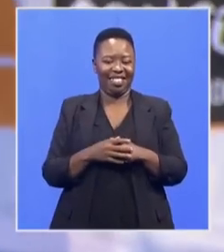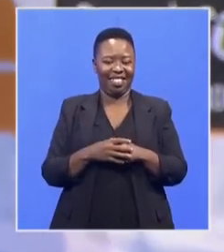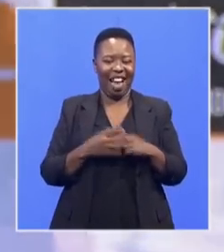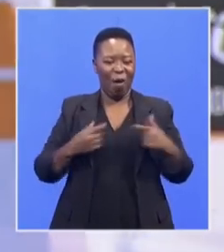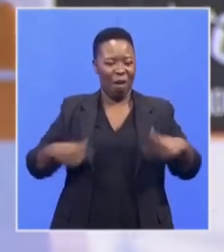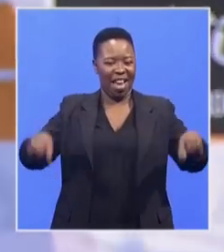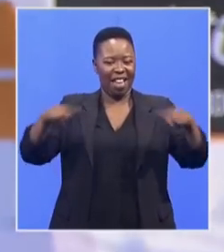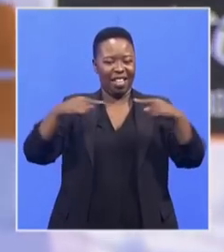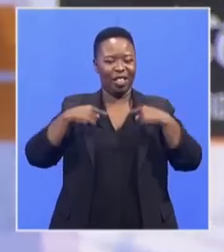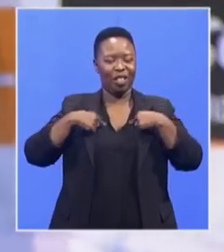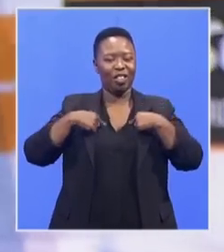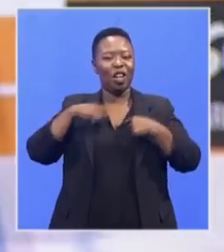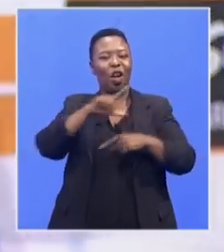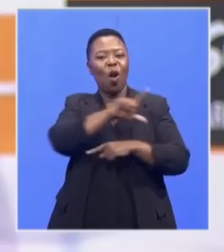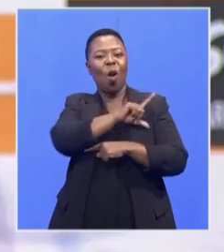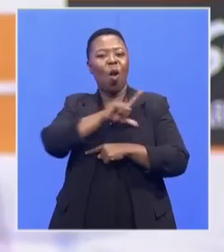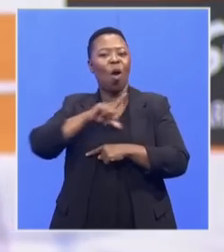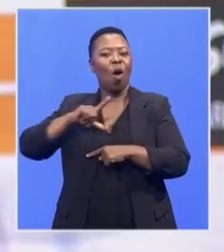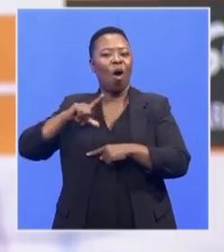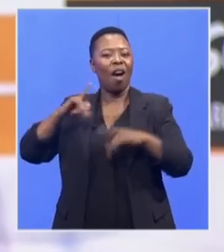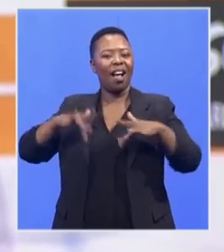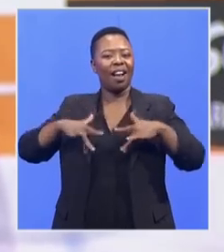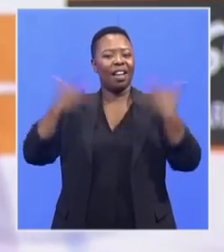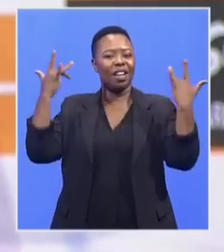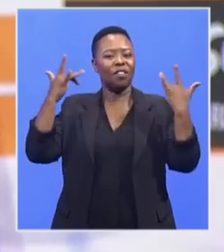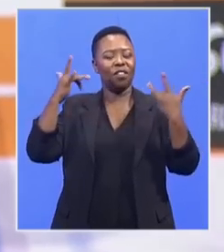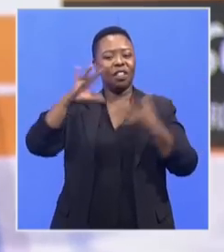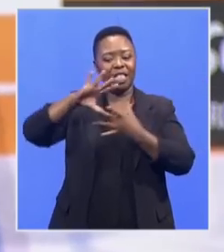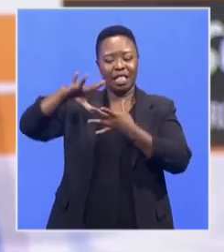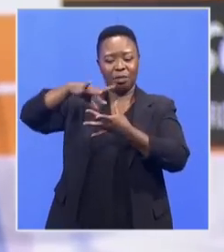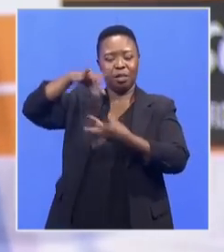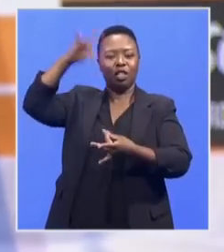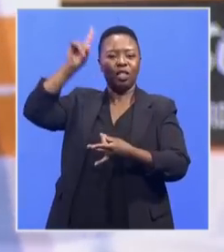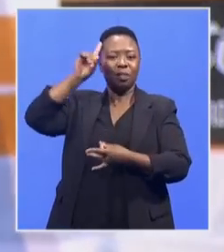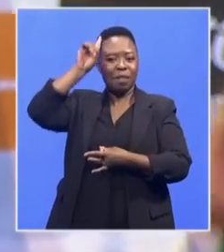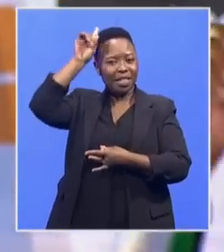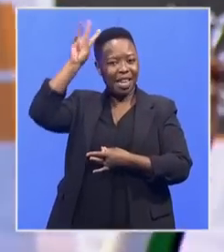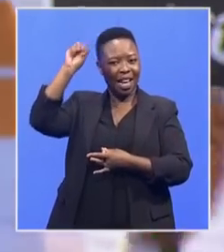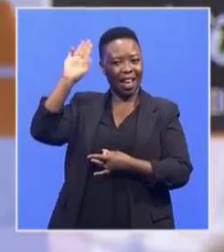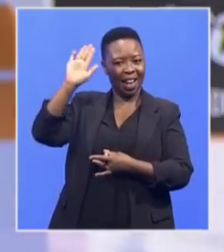Long live the spirit of Nelson Mandela, long live.